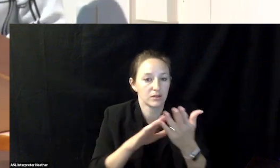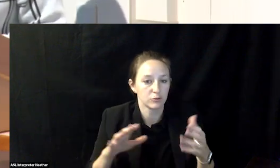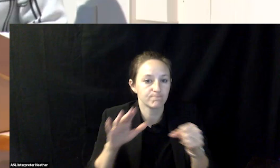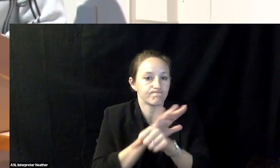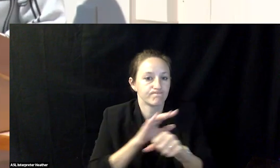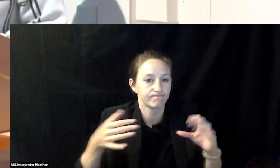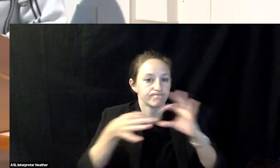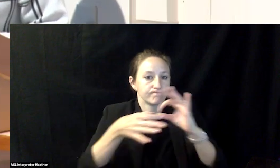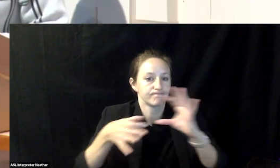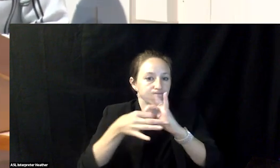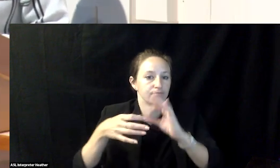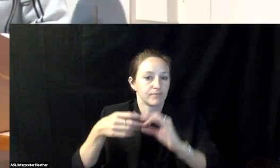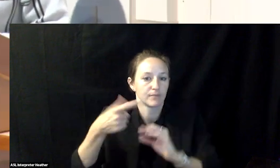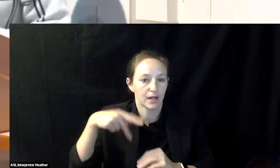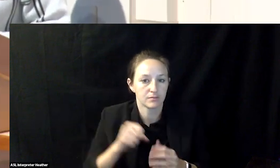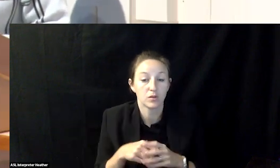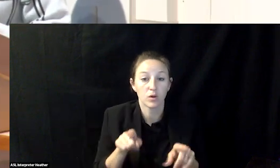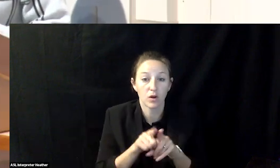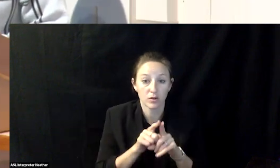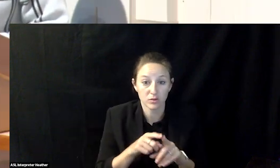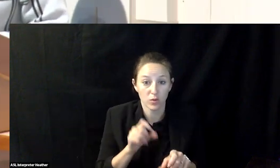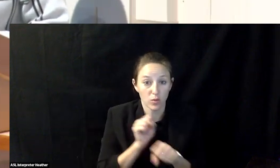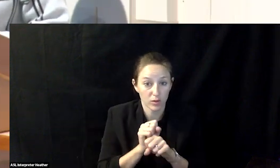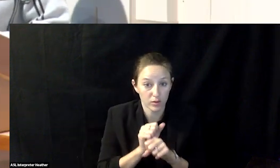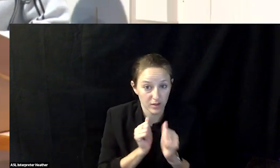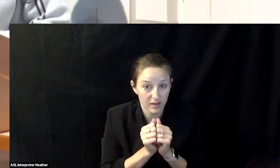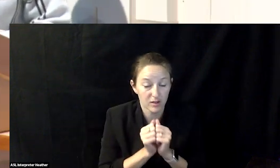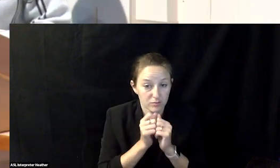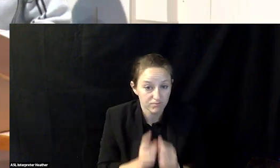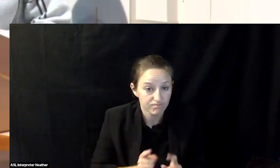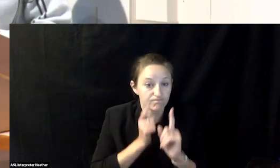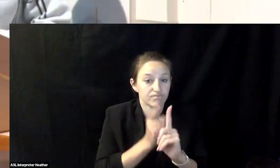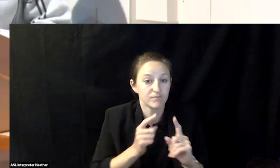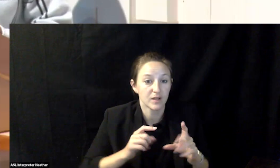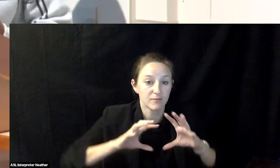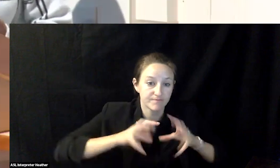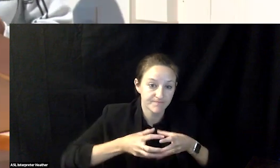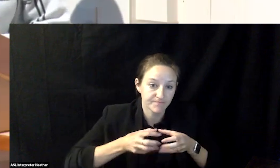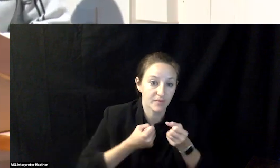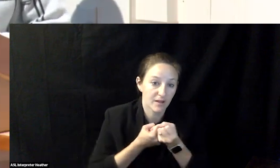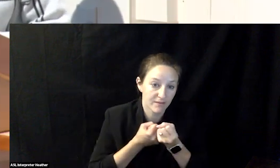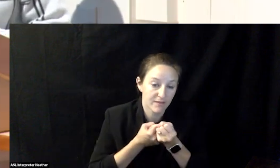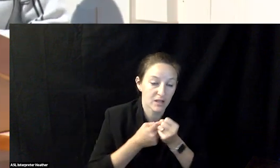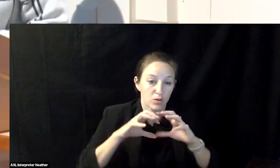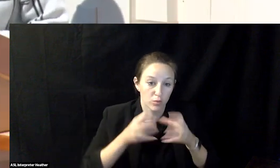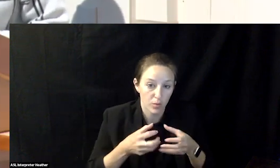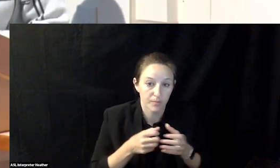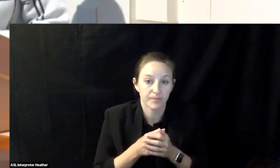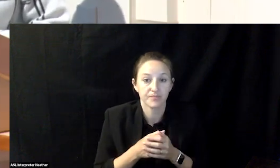launch the inaugural affinity celebration honoring graduates with disabilities that will take place on Monday at 9 a.m. at